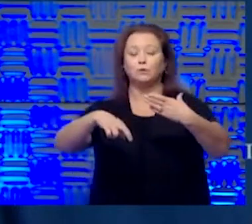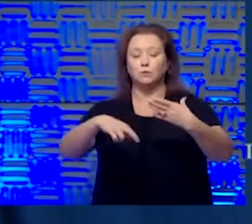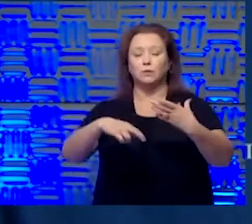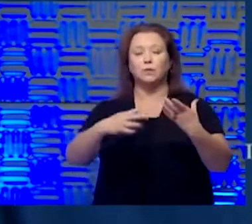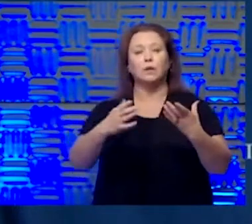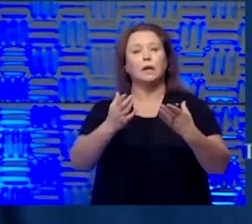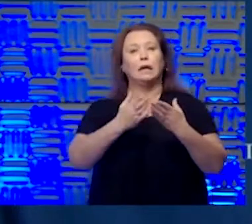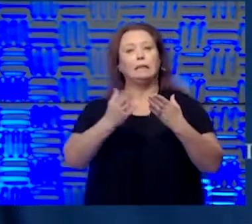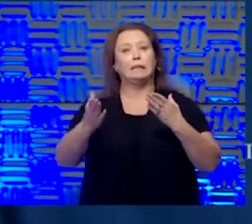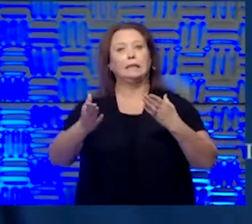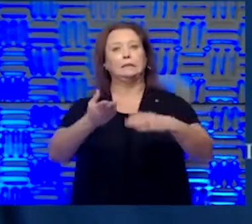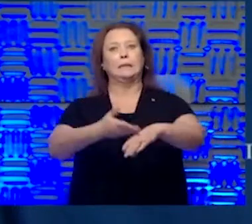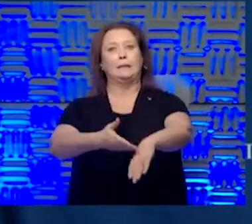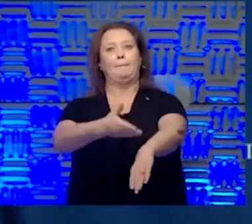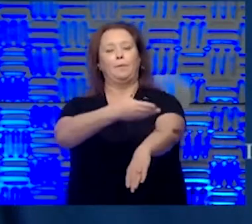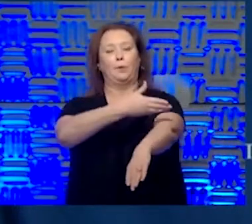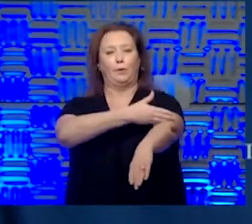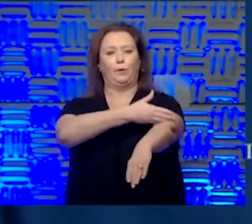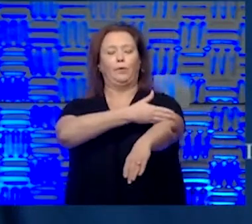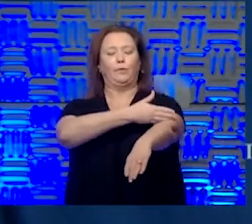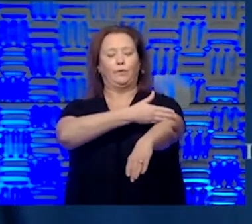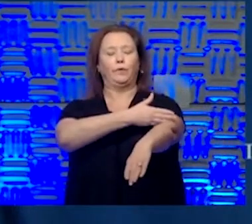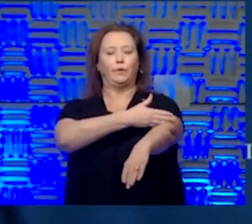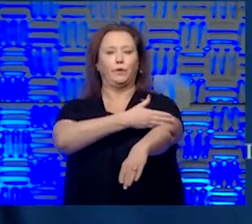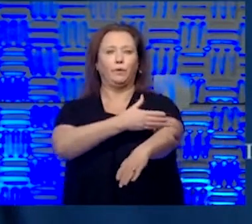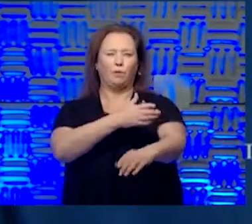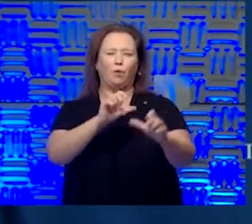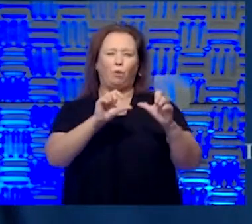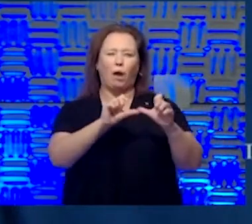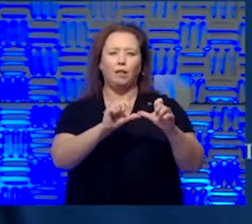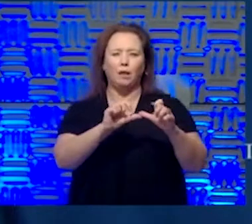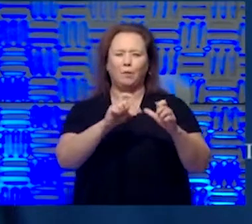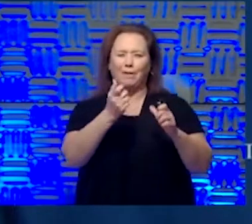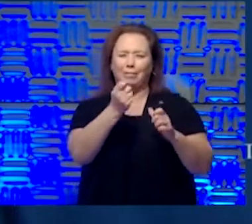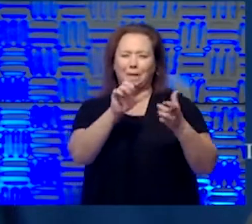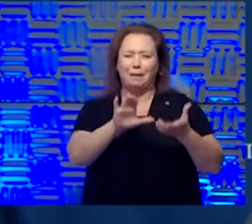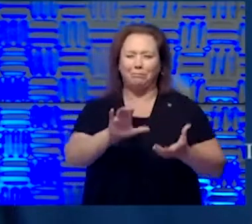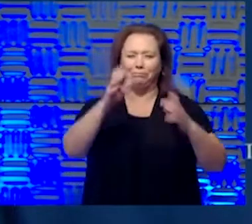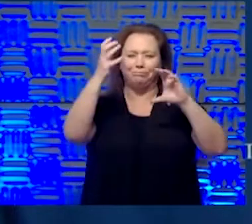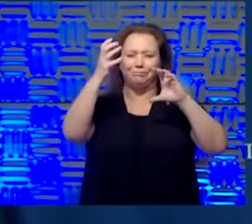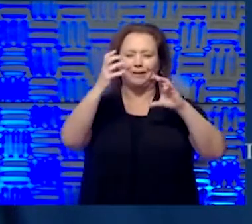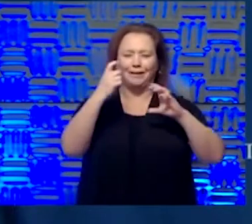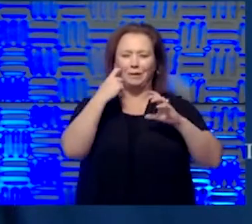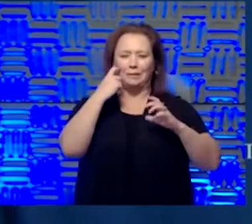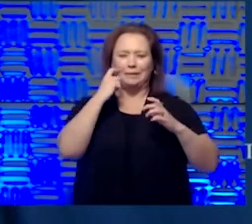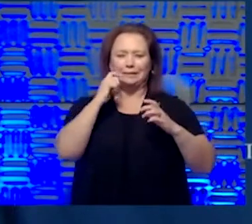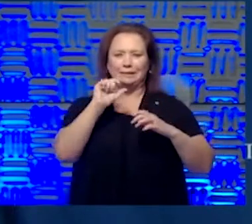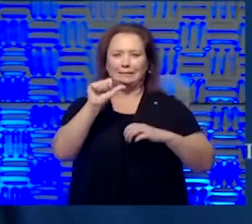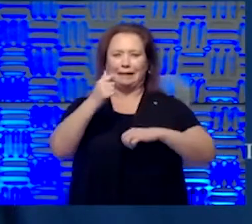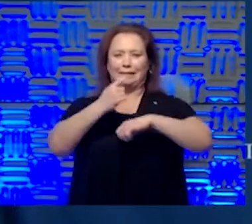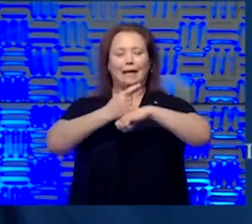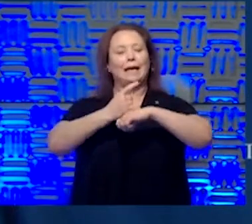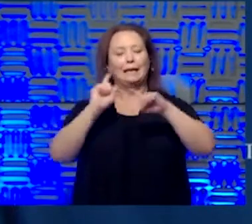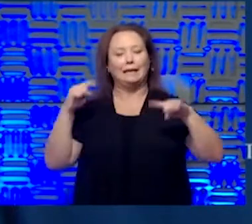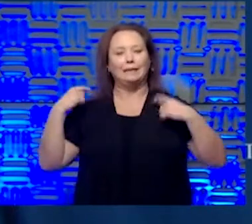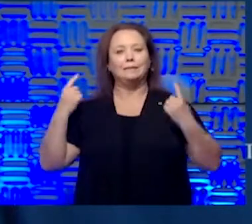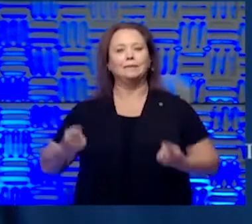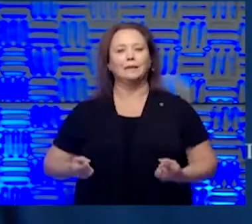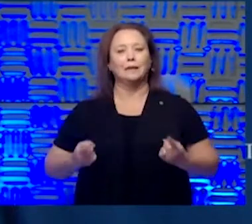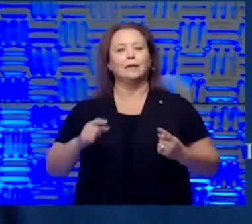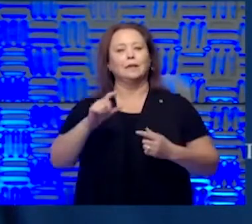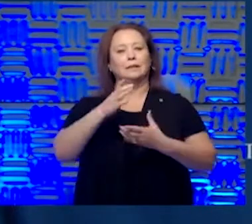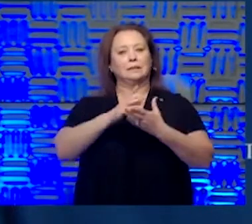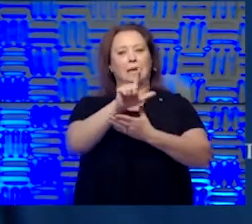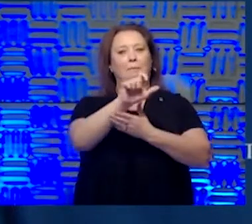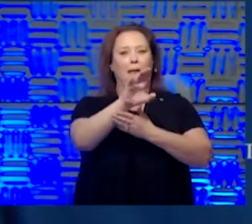Things really improved there for a while. We've had a few glitches in the last week or 10 days where we've had some labs that were